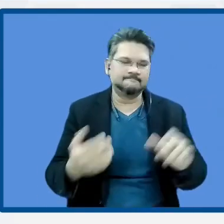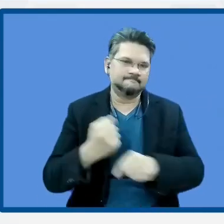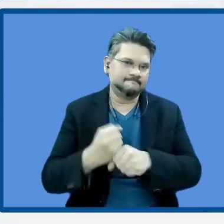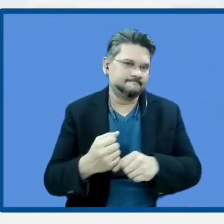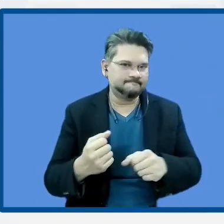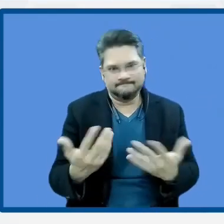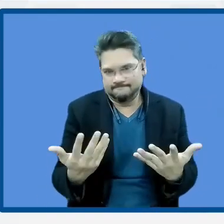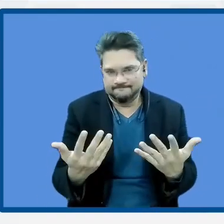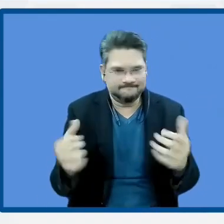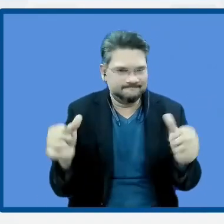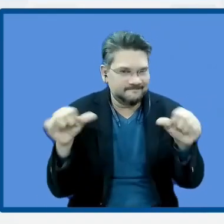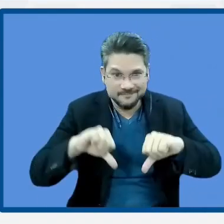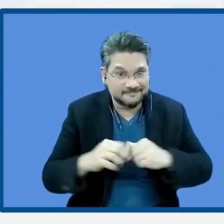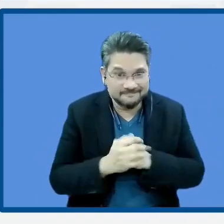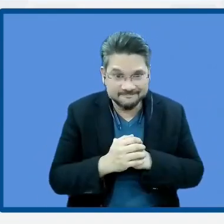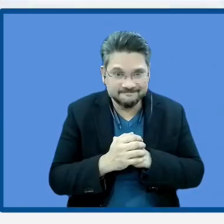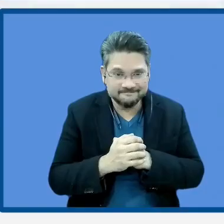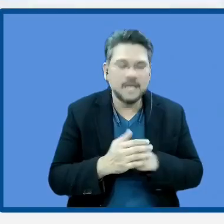Thank you, Andrew. Alan?